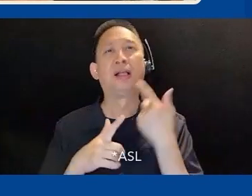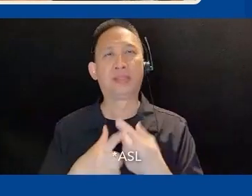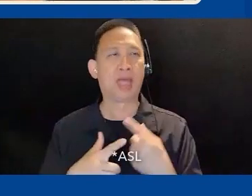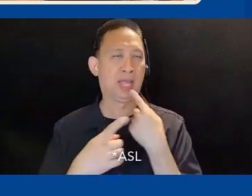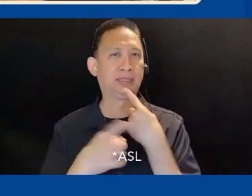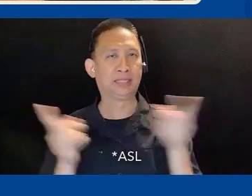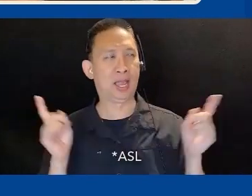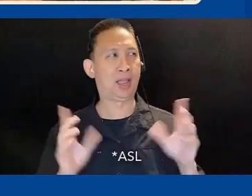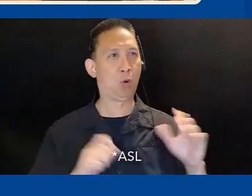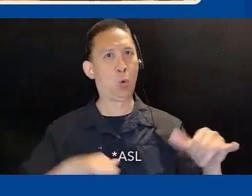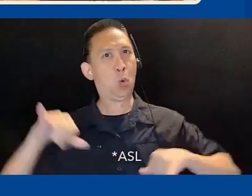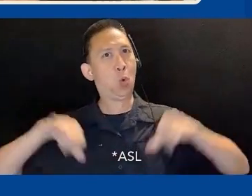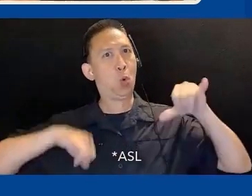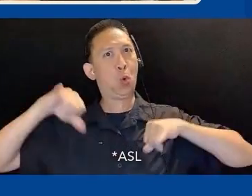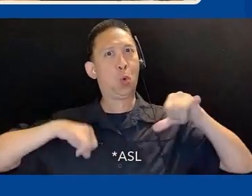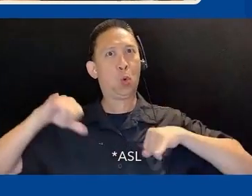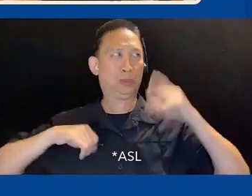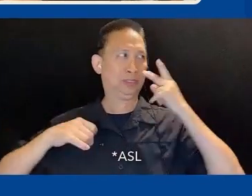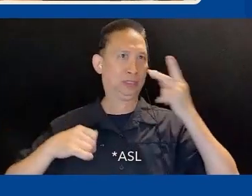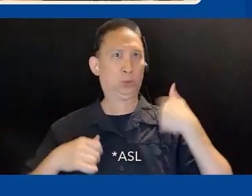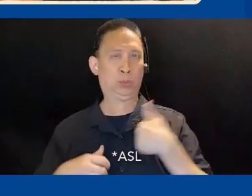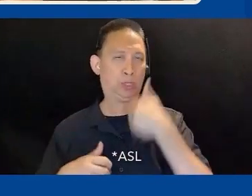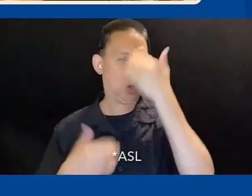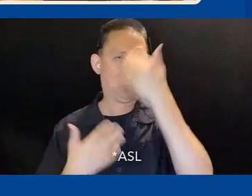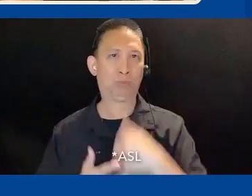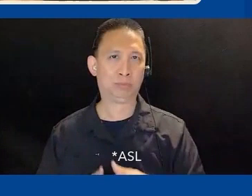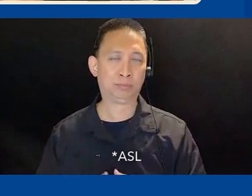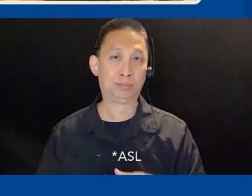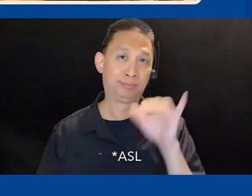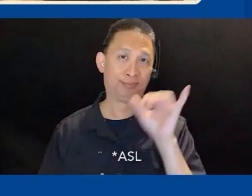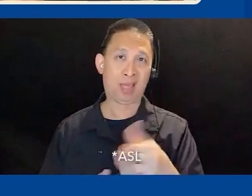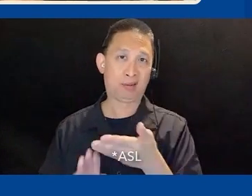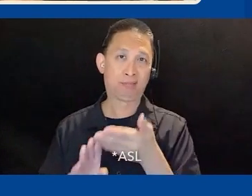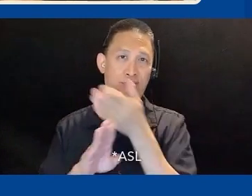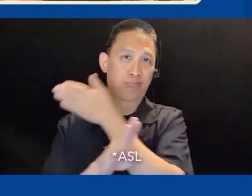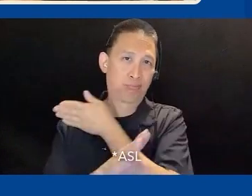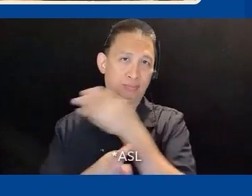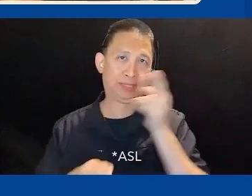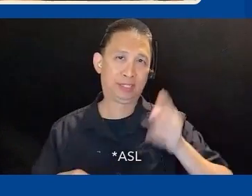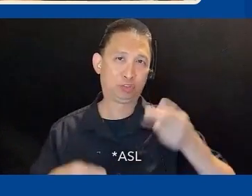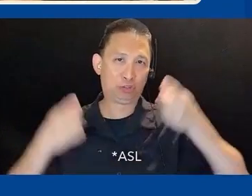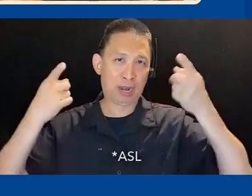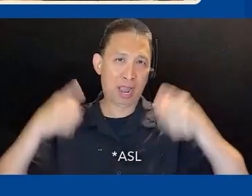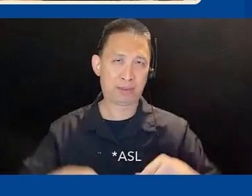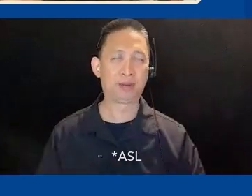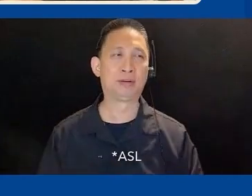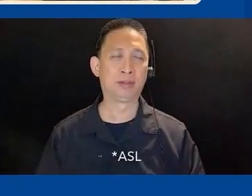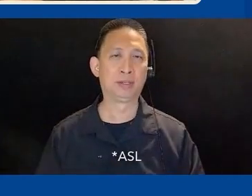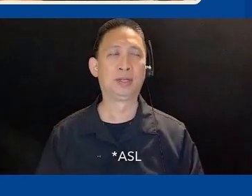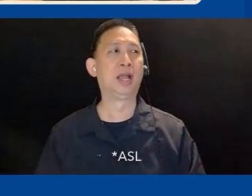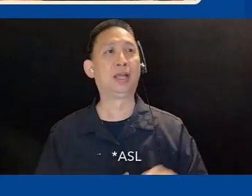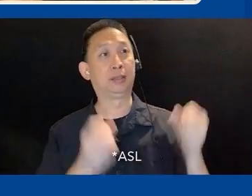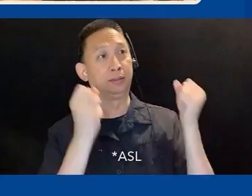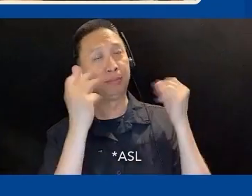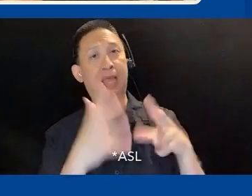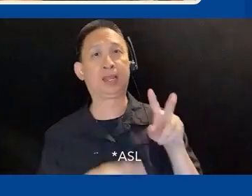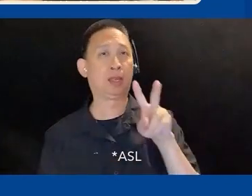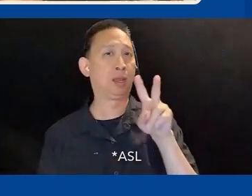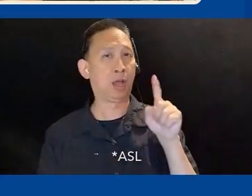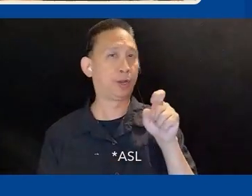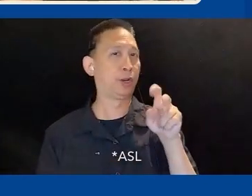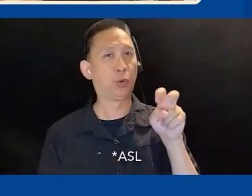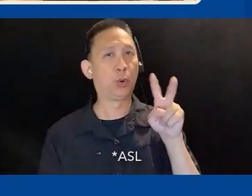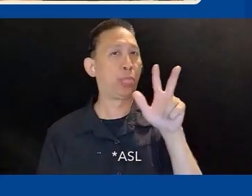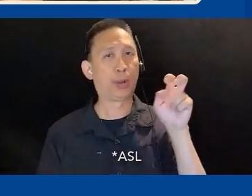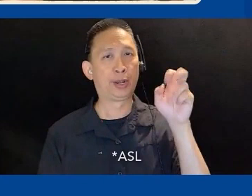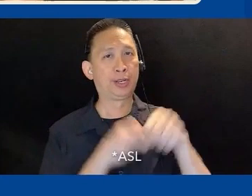terms of 21st century history, but then also those centuries of Orientalism and how, you know, what we